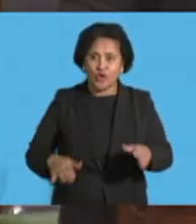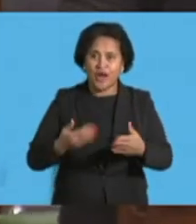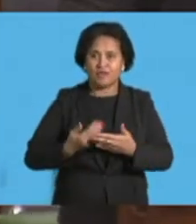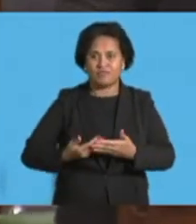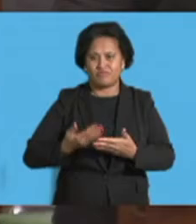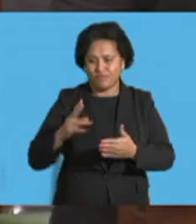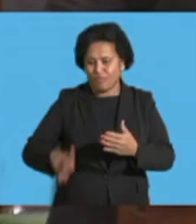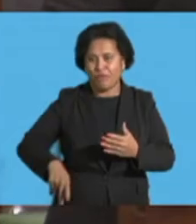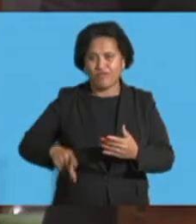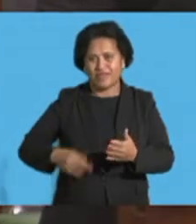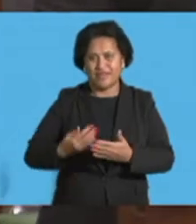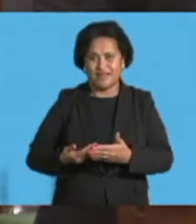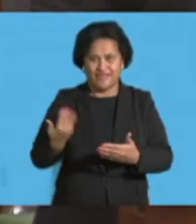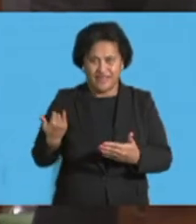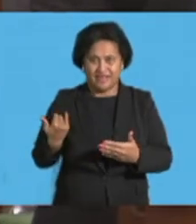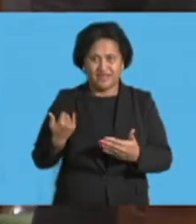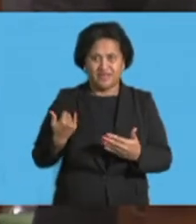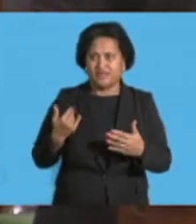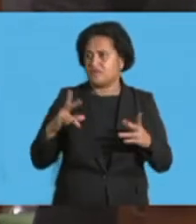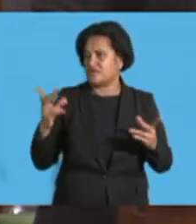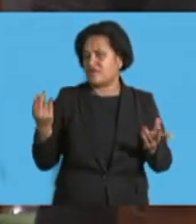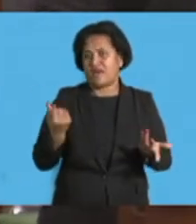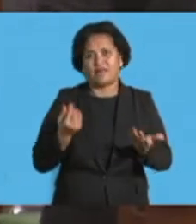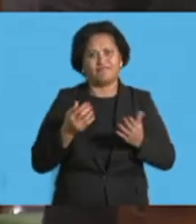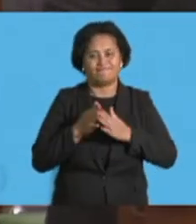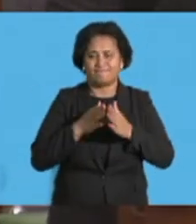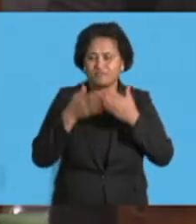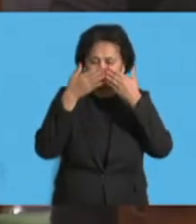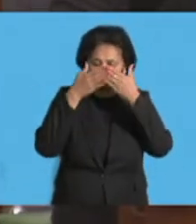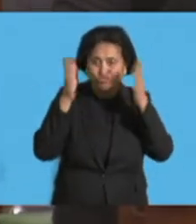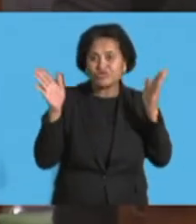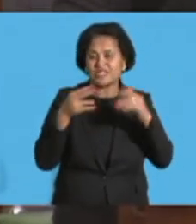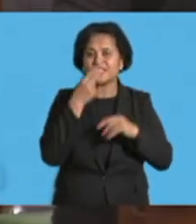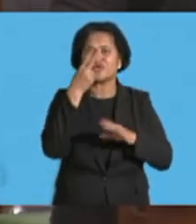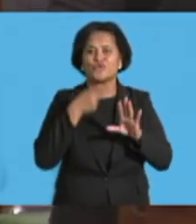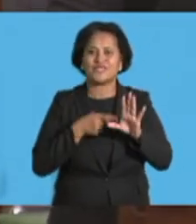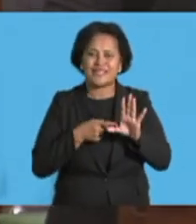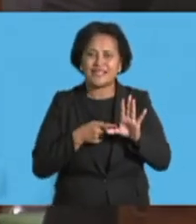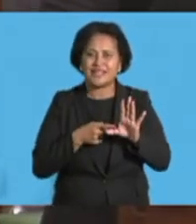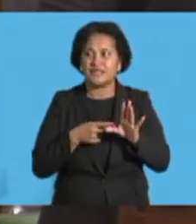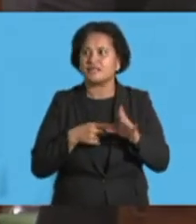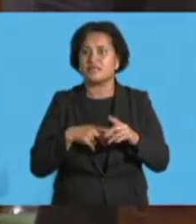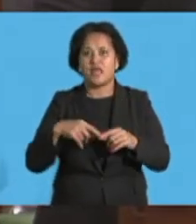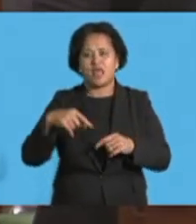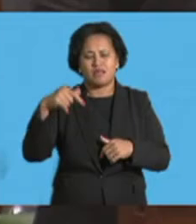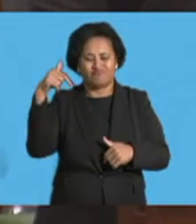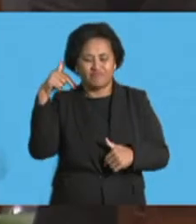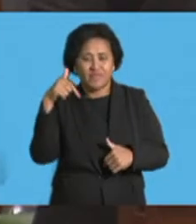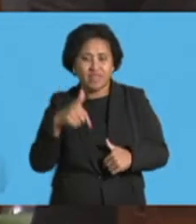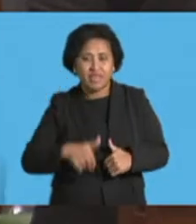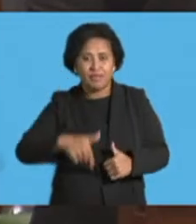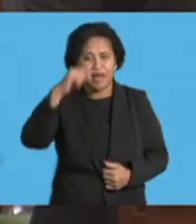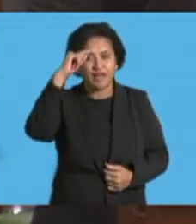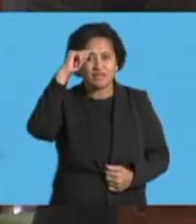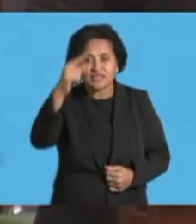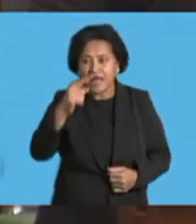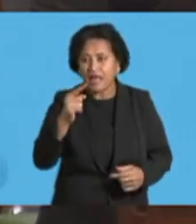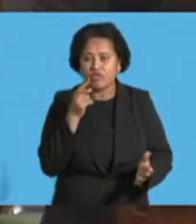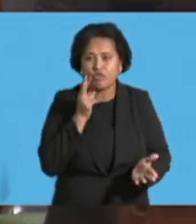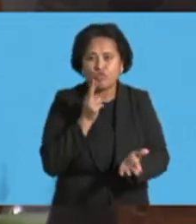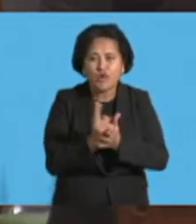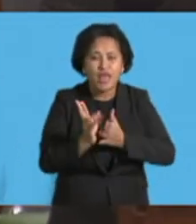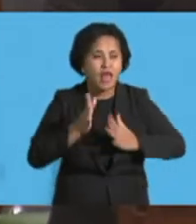enough eye-openness in these 2 years, Madam Speaker. During the years, I have certainly understood in depth the real-life challenges of